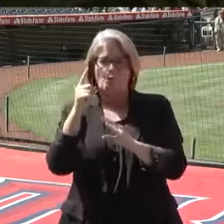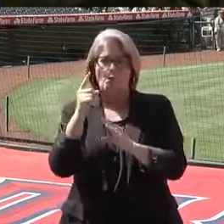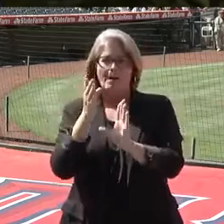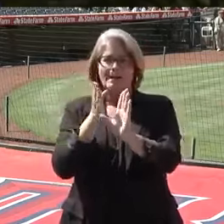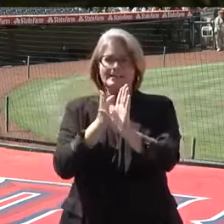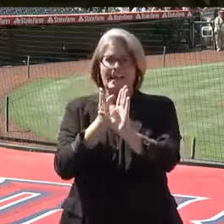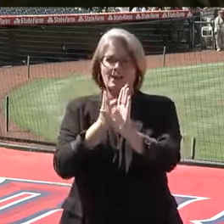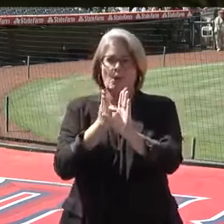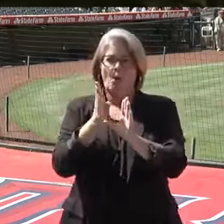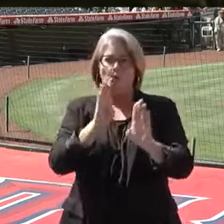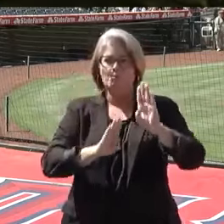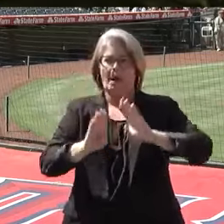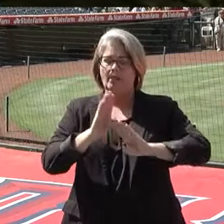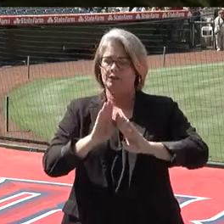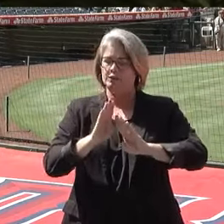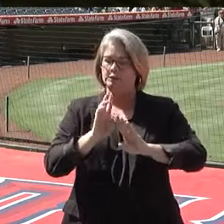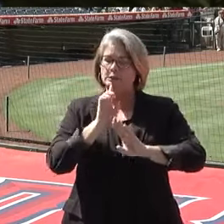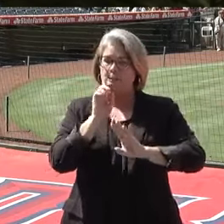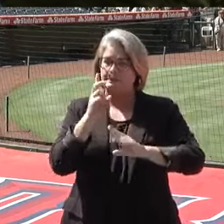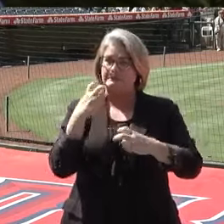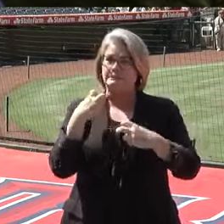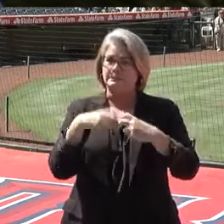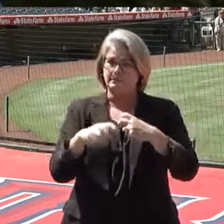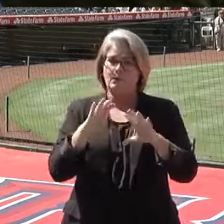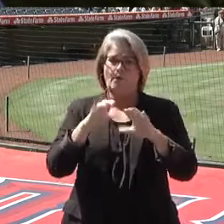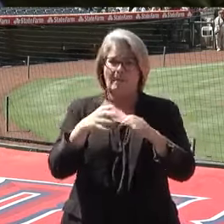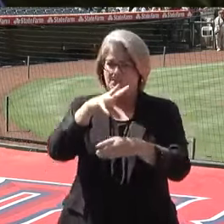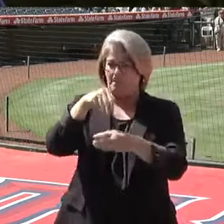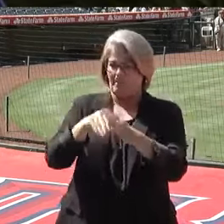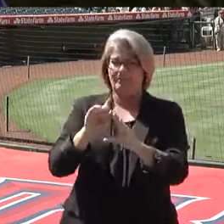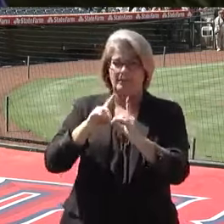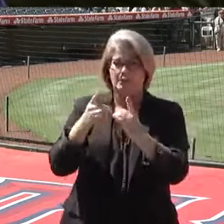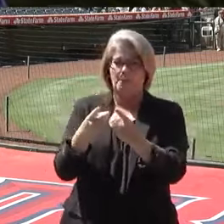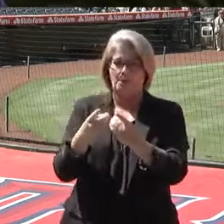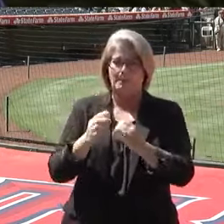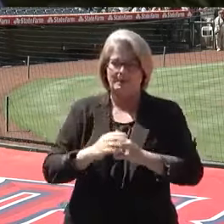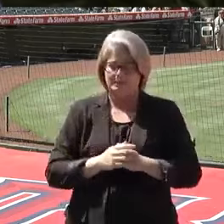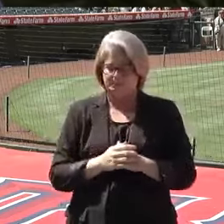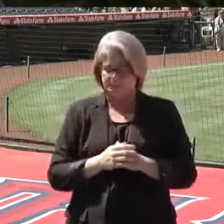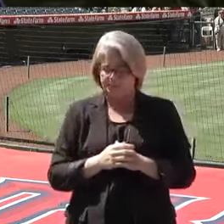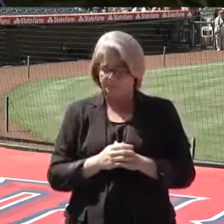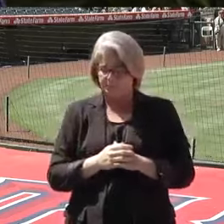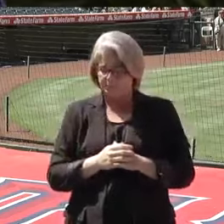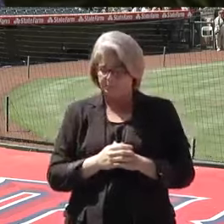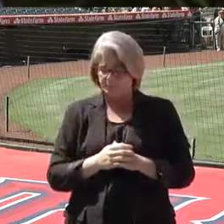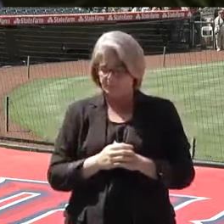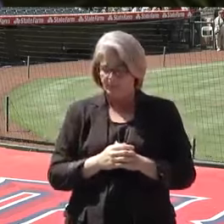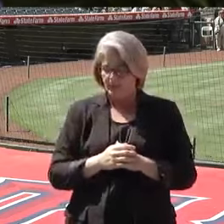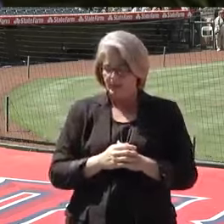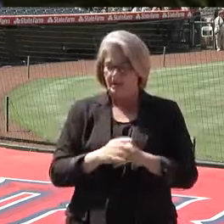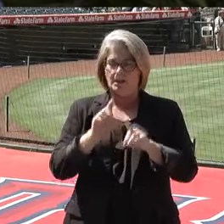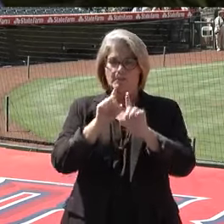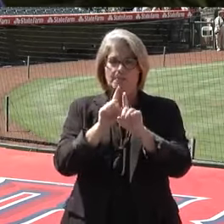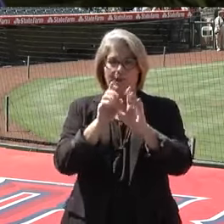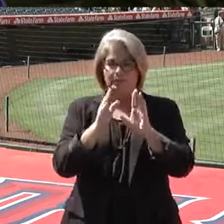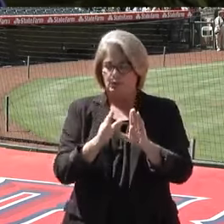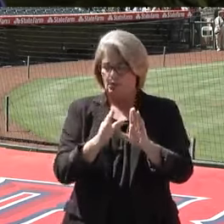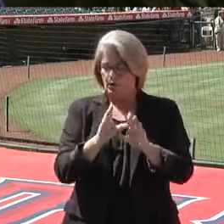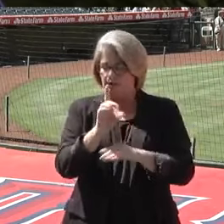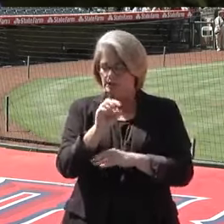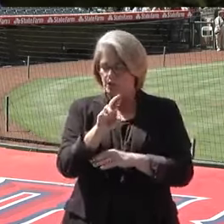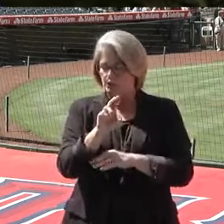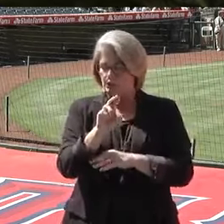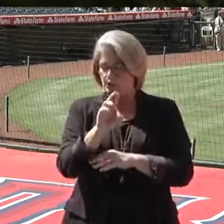difficult classes in her department. Under the mentorship of Dr. Courtney Ahrens, Diana was noted for